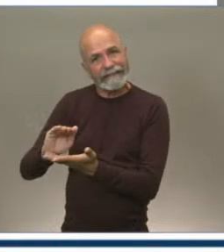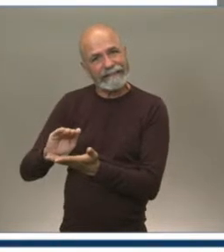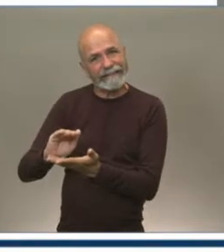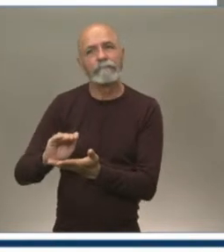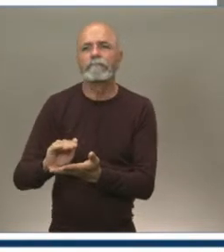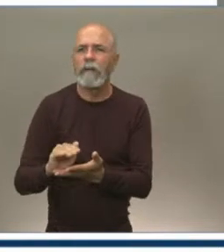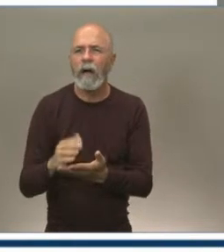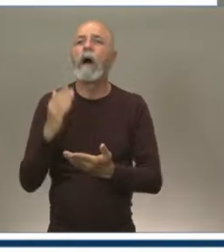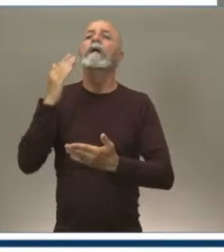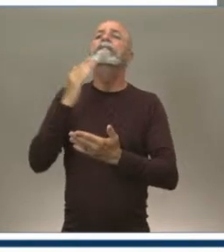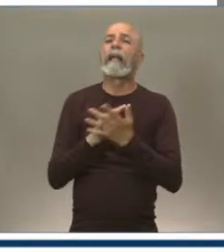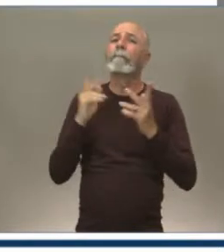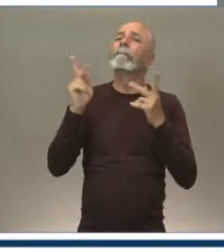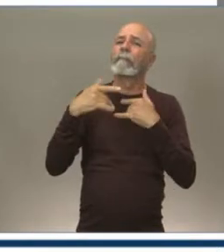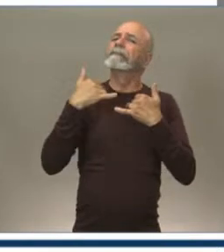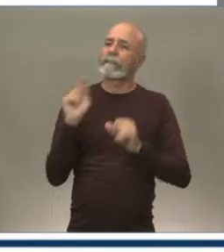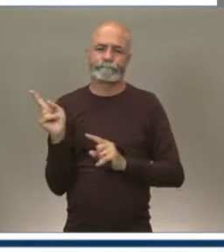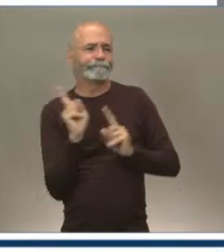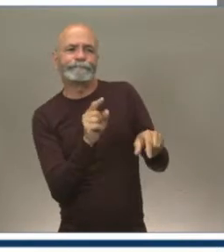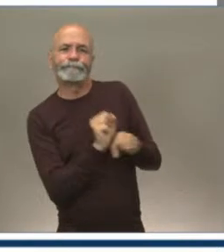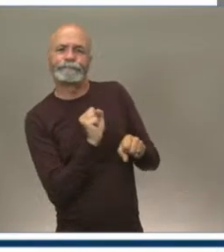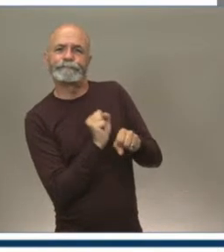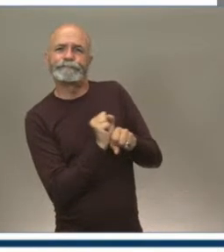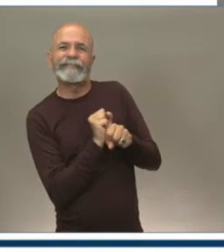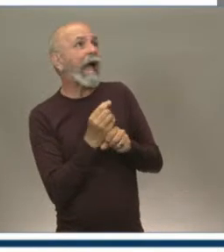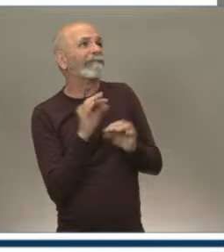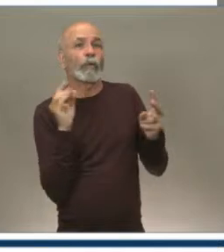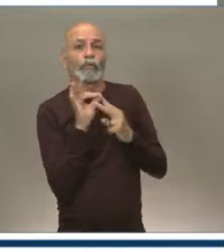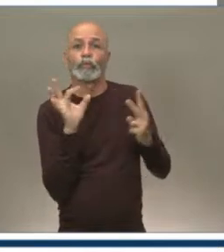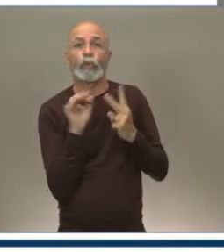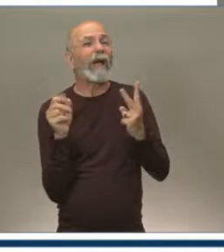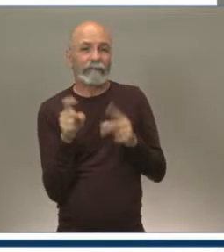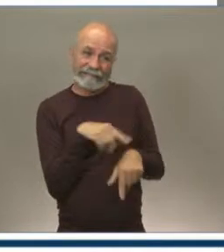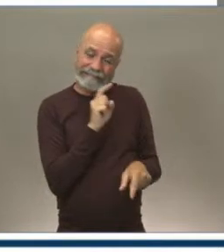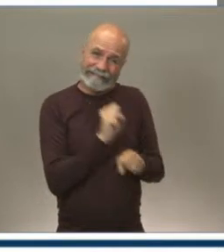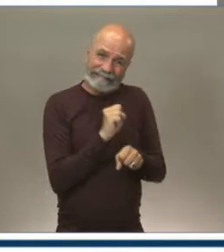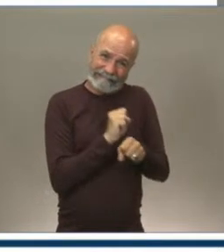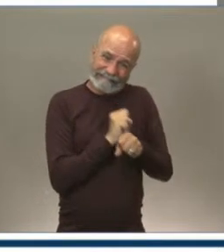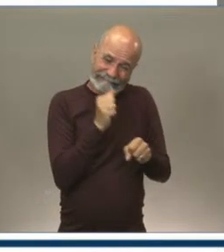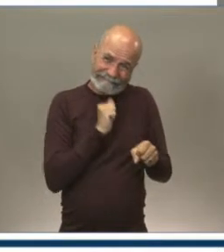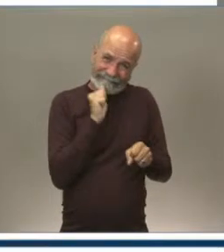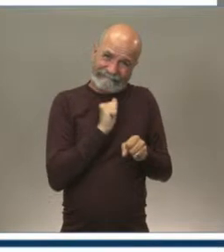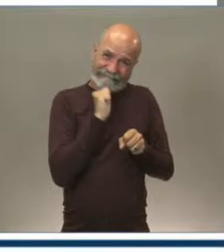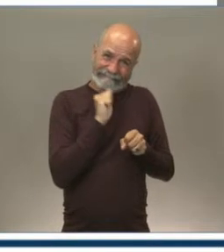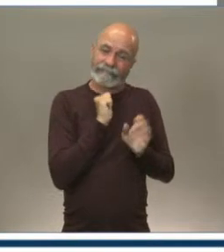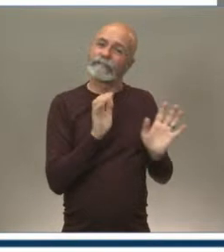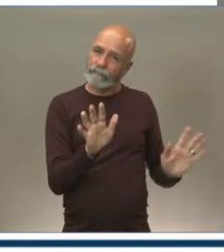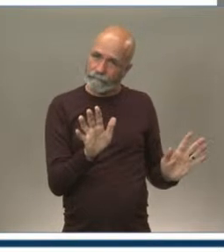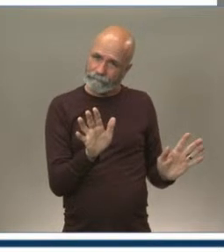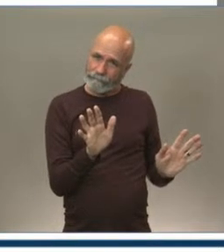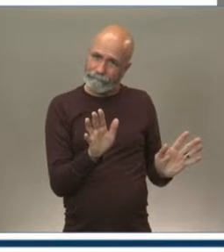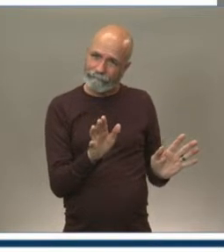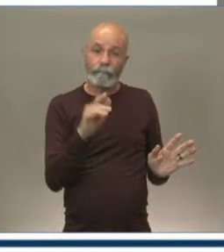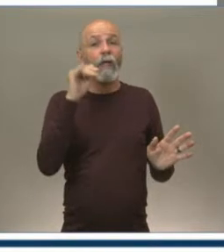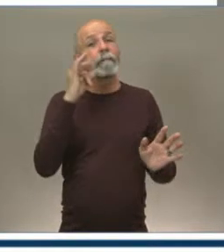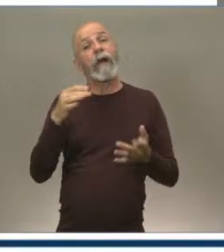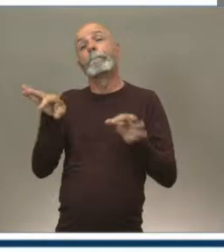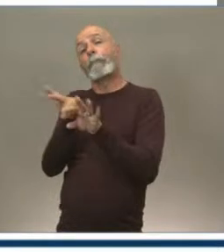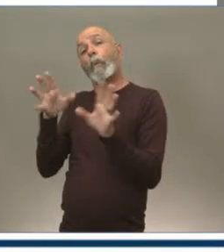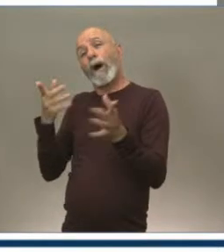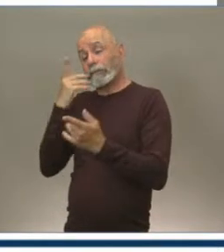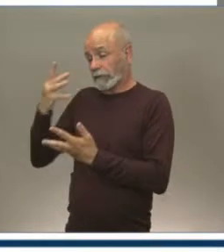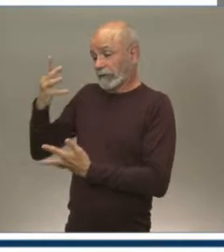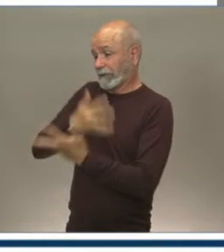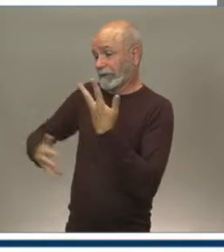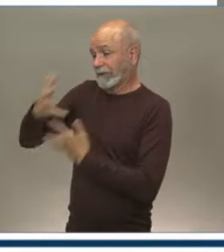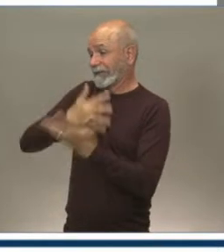and it's necessary that they go to work. But every time people get together is a chance for the virus to spread.